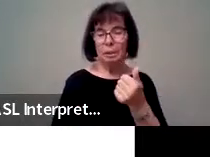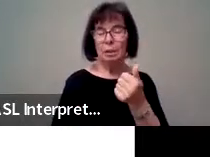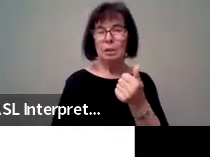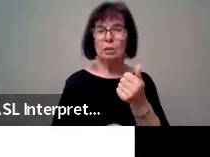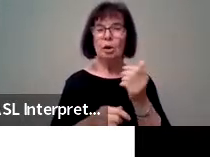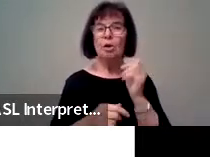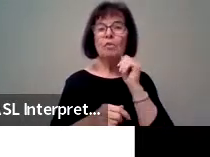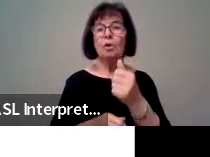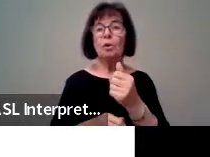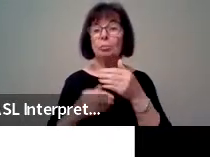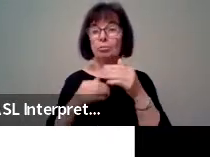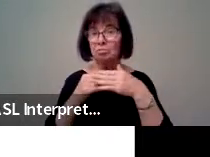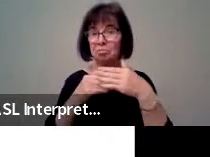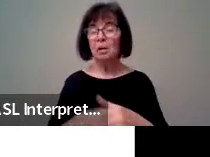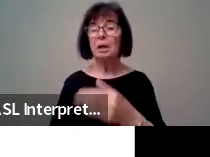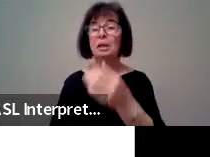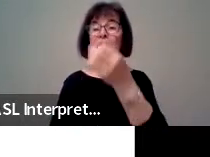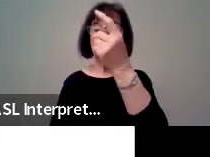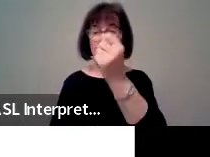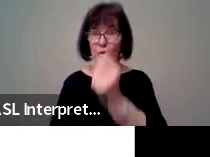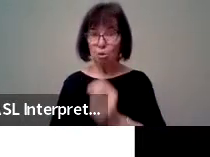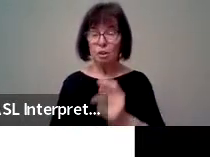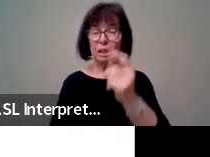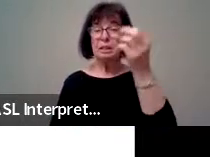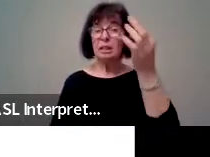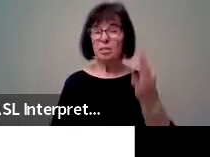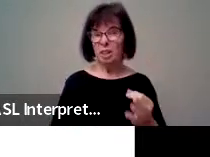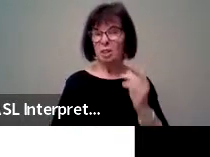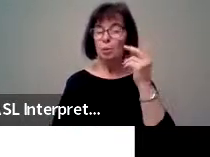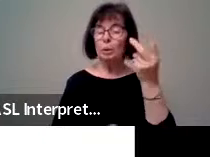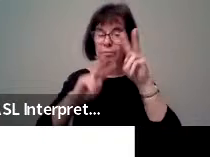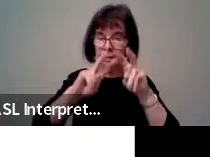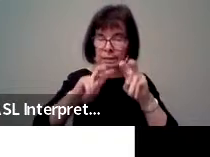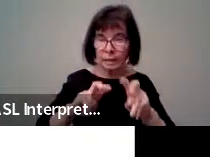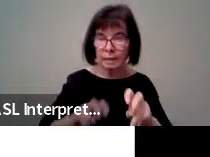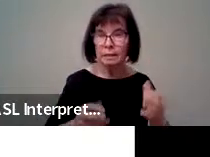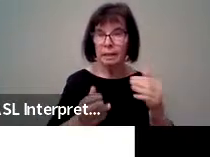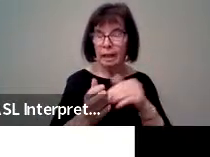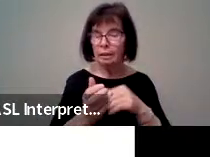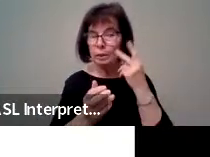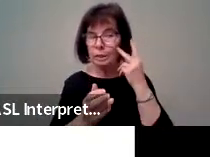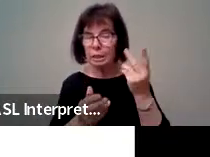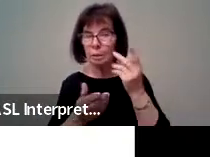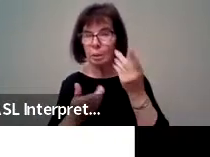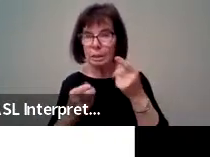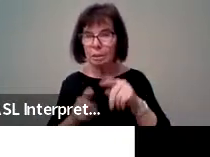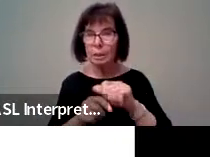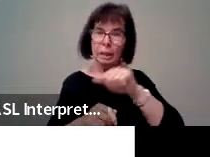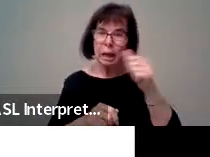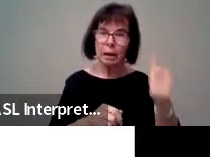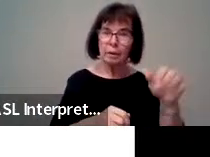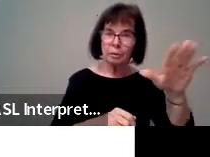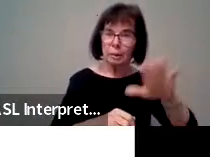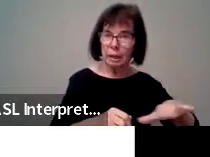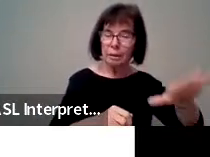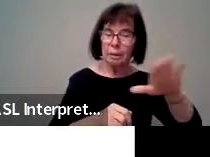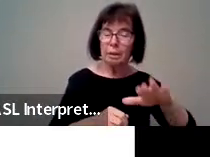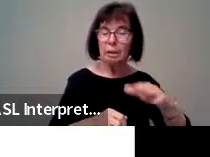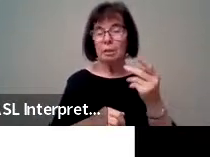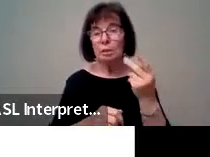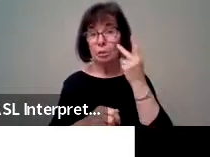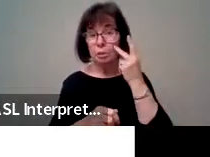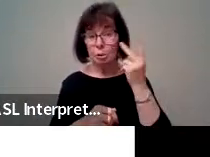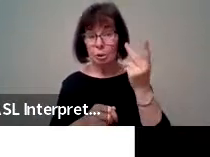Fridays. It's a real it's a very easy time to look at what's going on in other jurisdictions, to look at our estimated